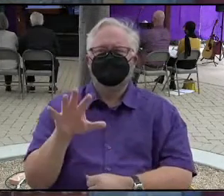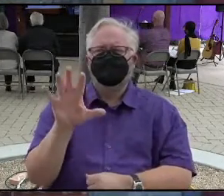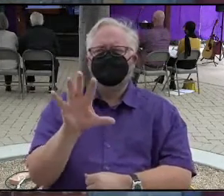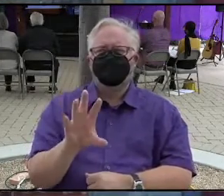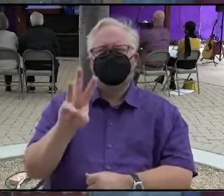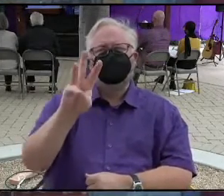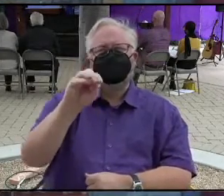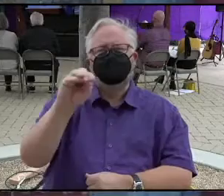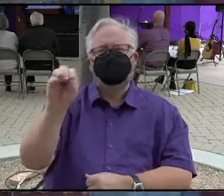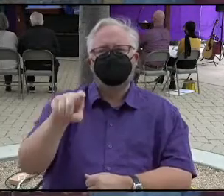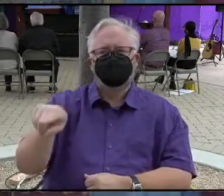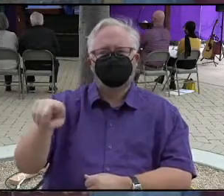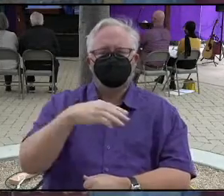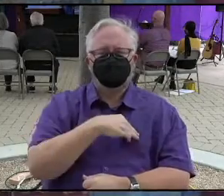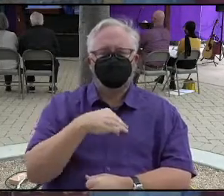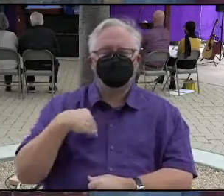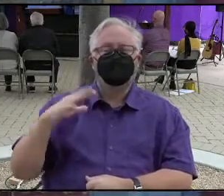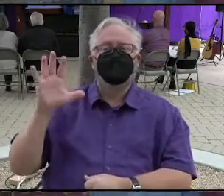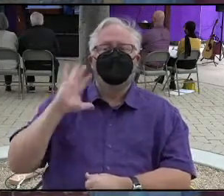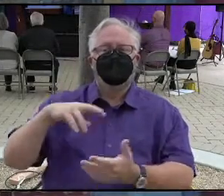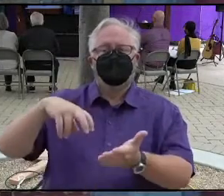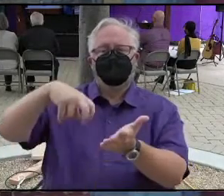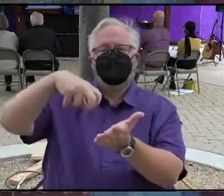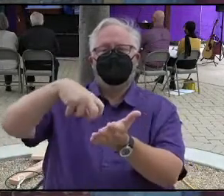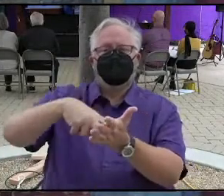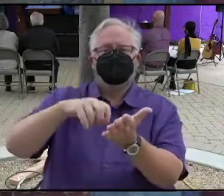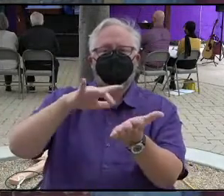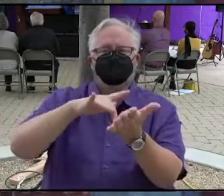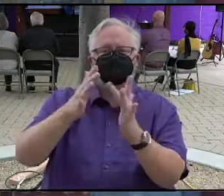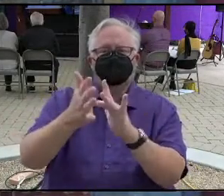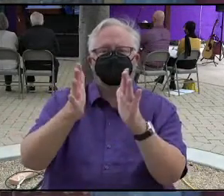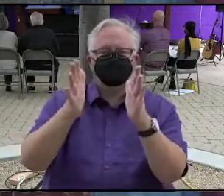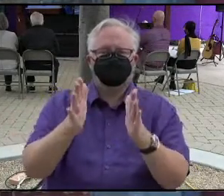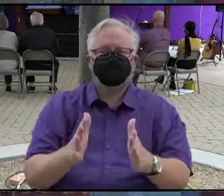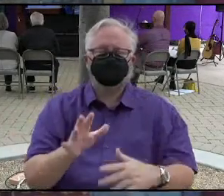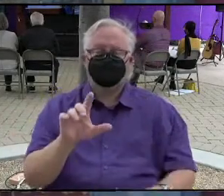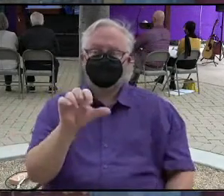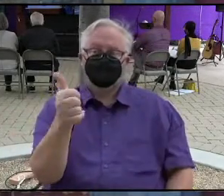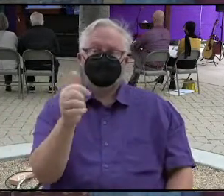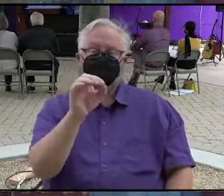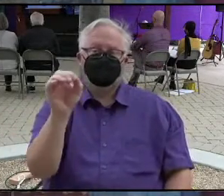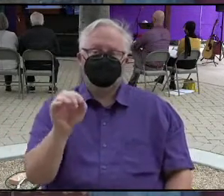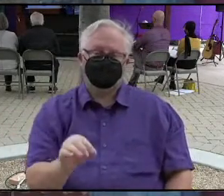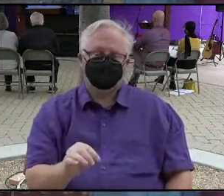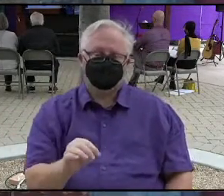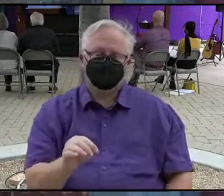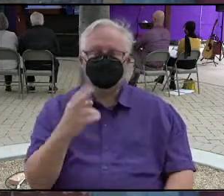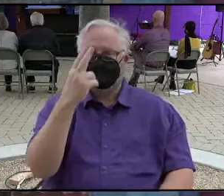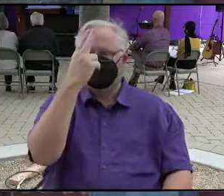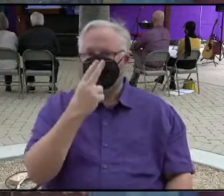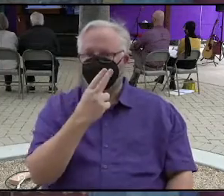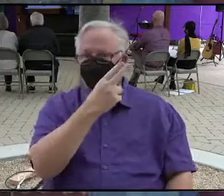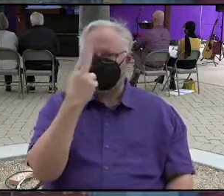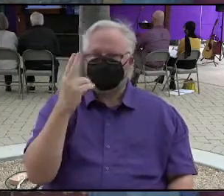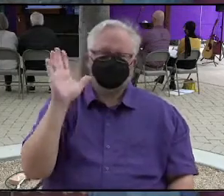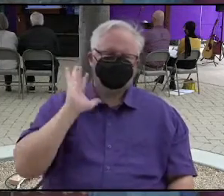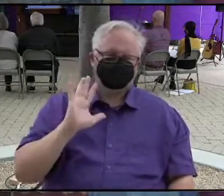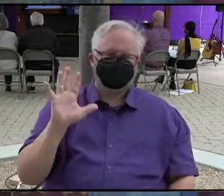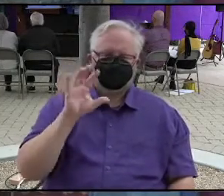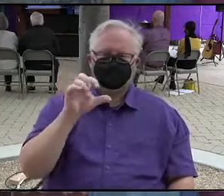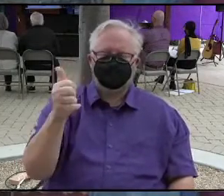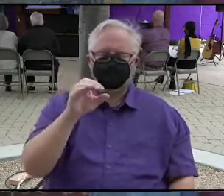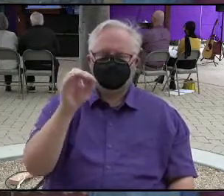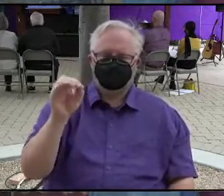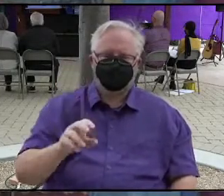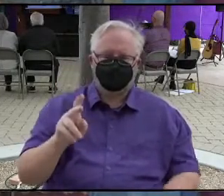60% of the members there were former Protestant Christians. 10% were Catholics, former Catholics. 10%